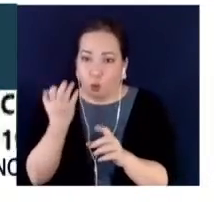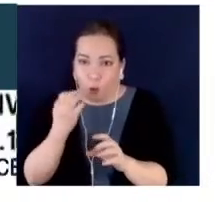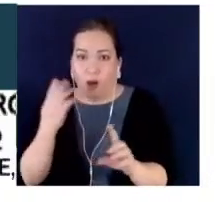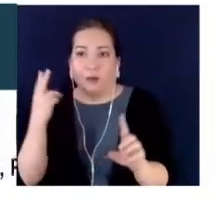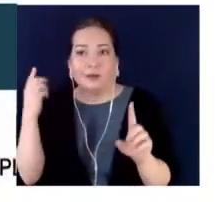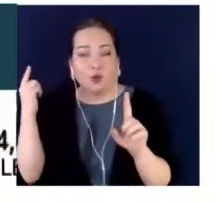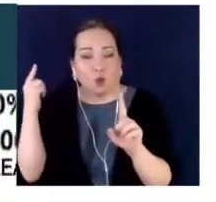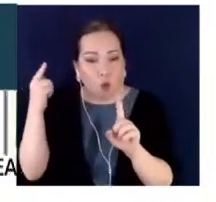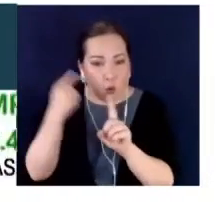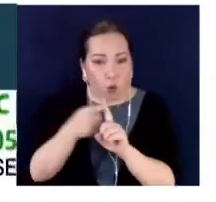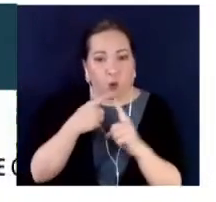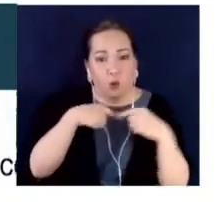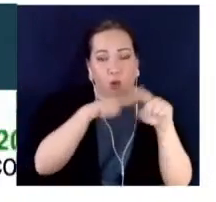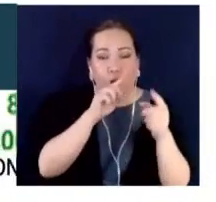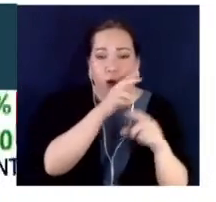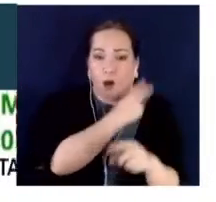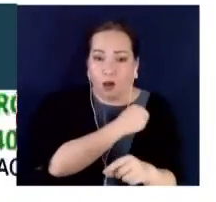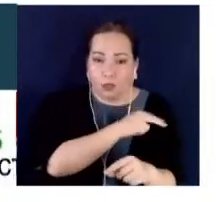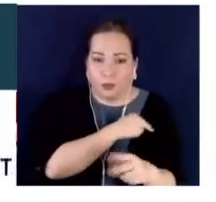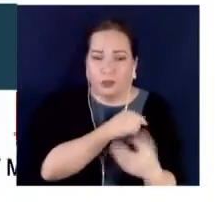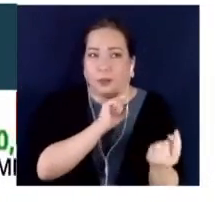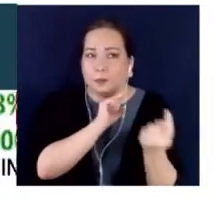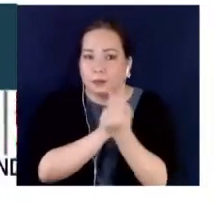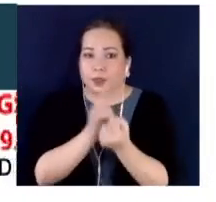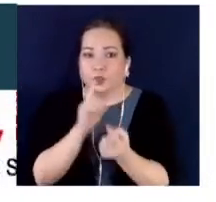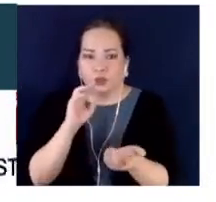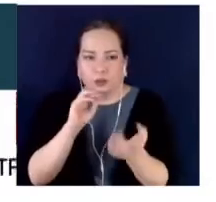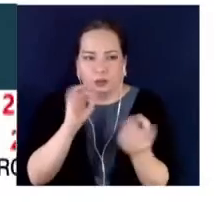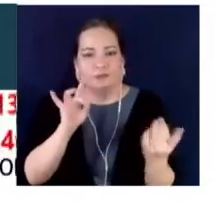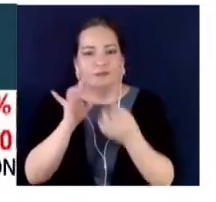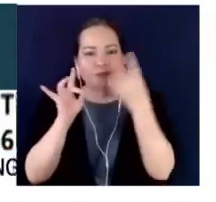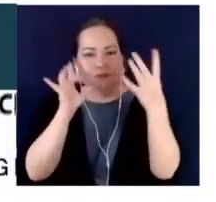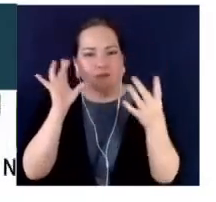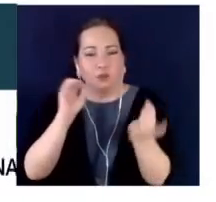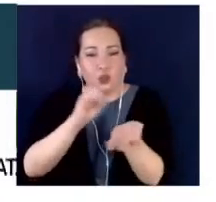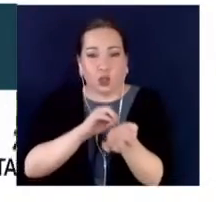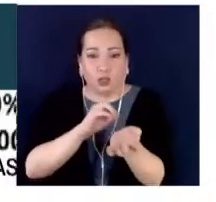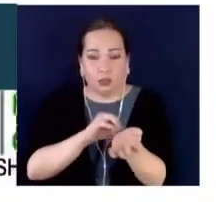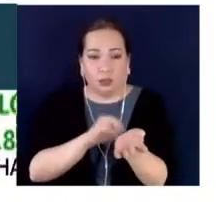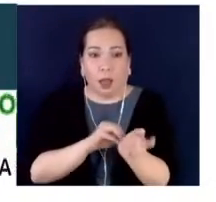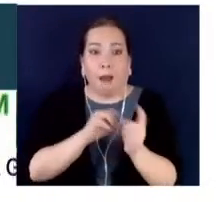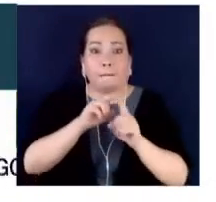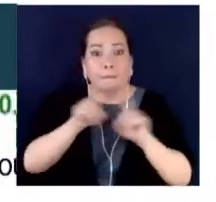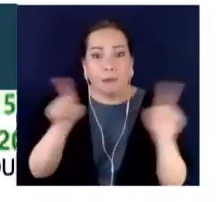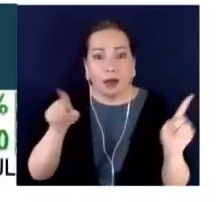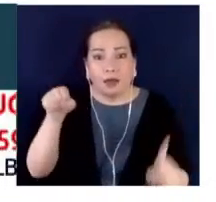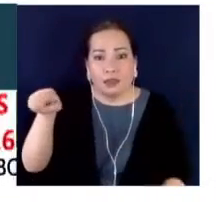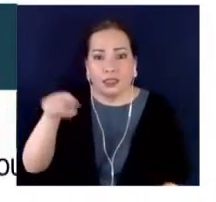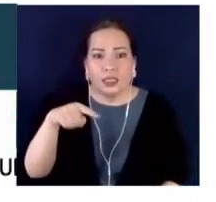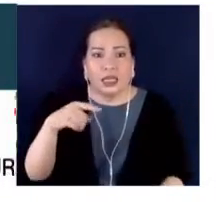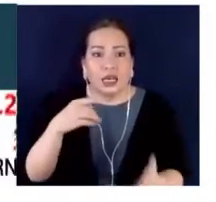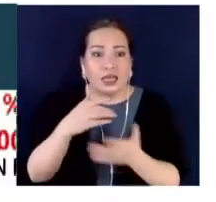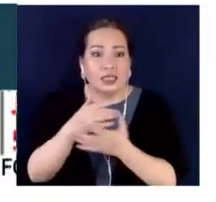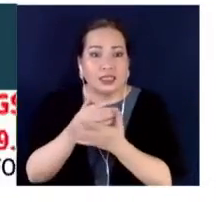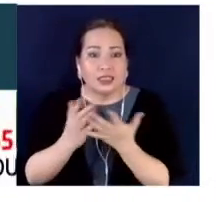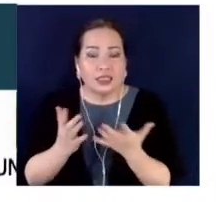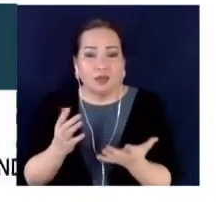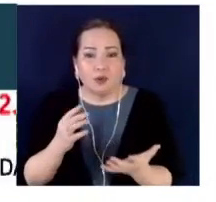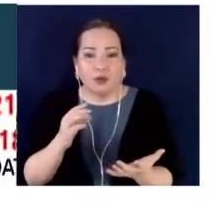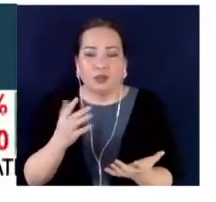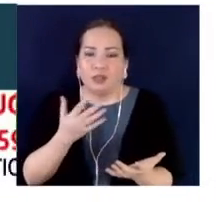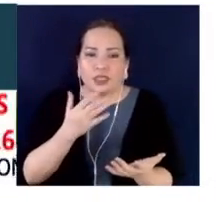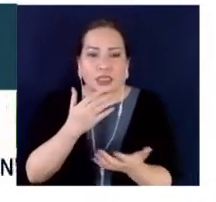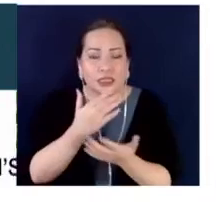provided by the people that you know, the doctors that you know. But on the other hand, there are those who just want to quarantine at home and